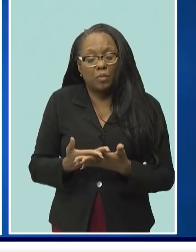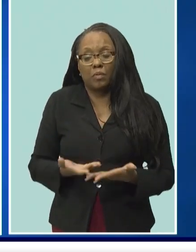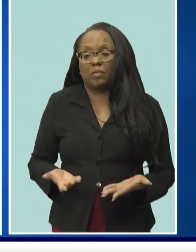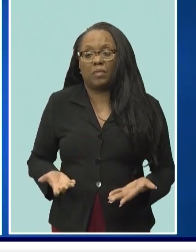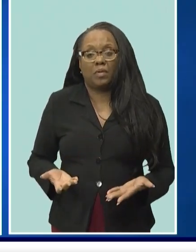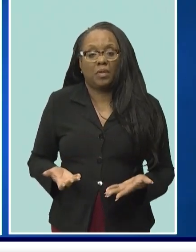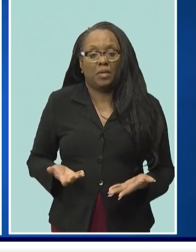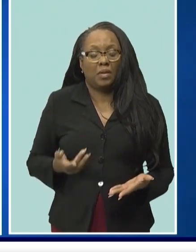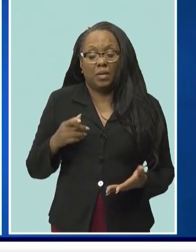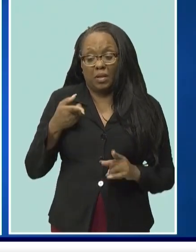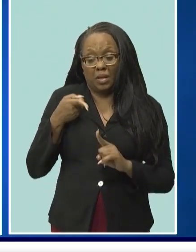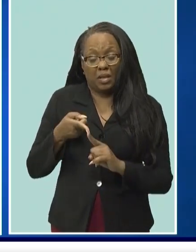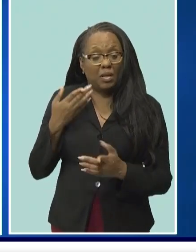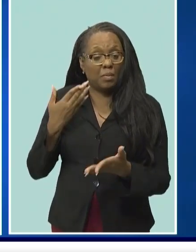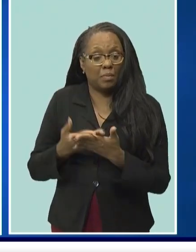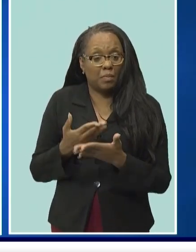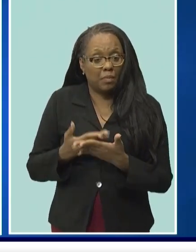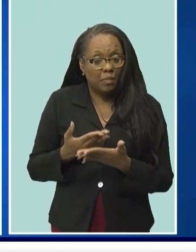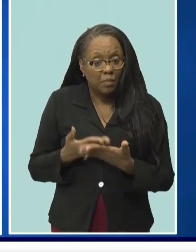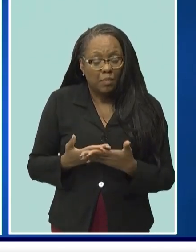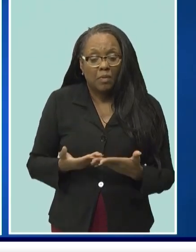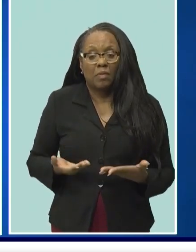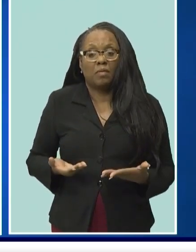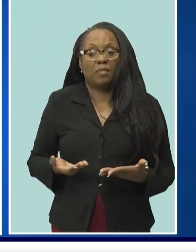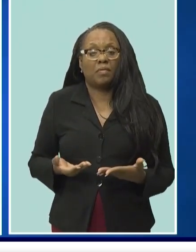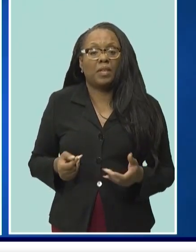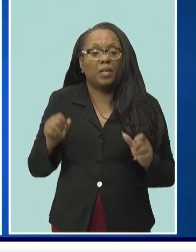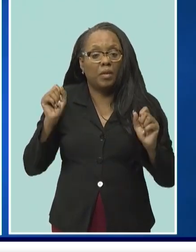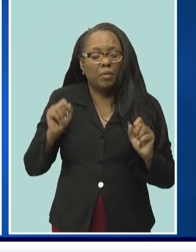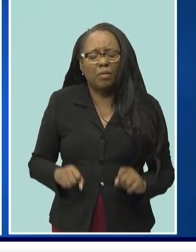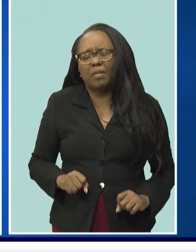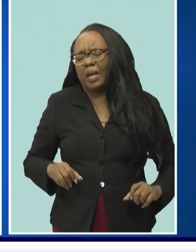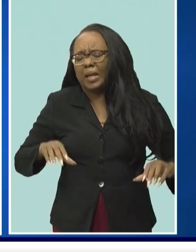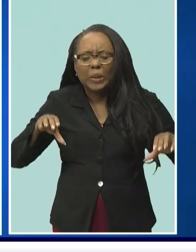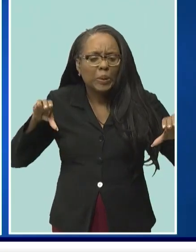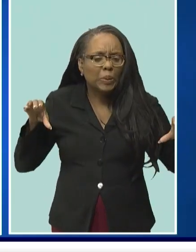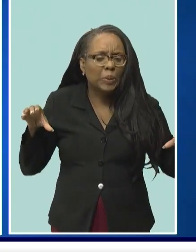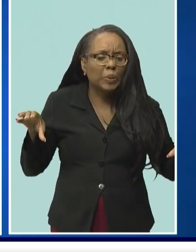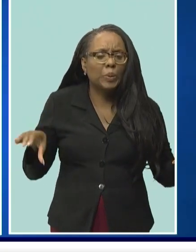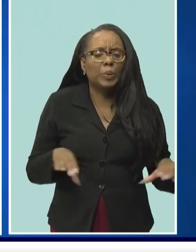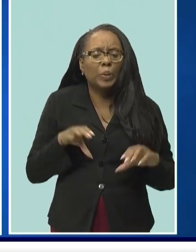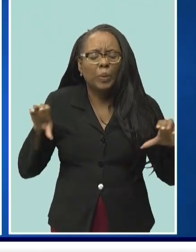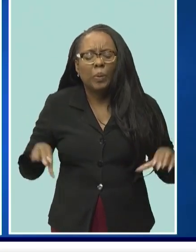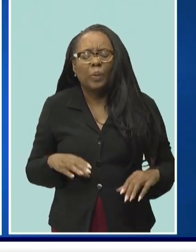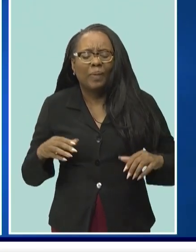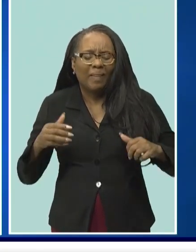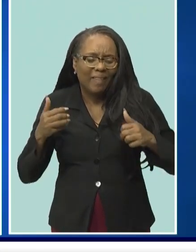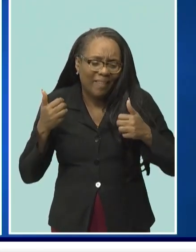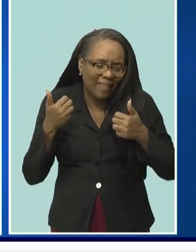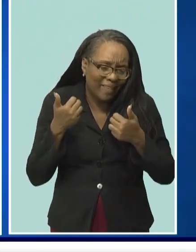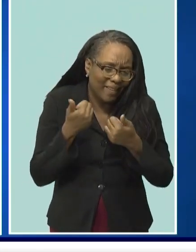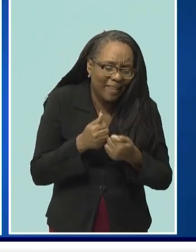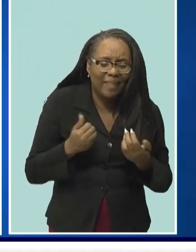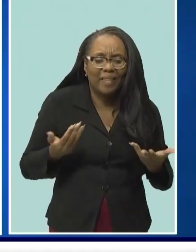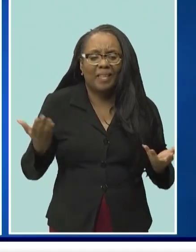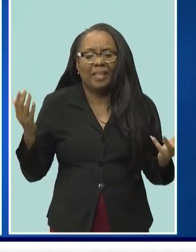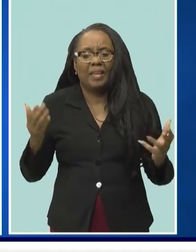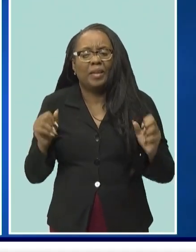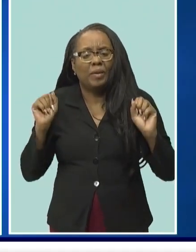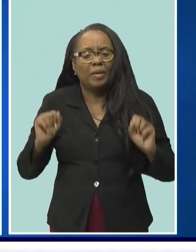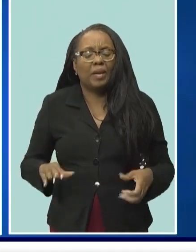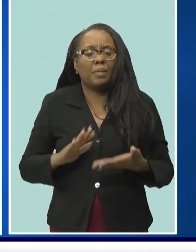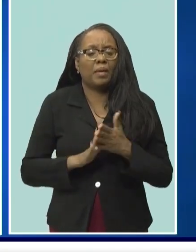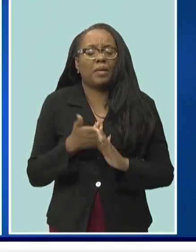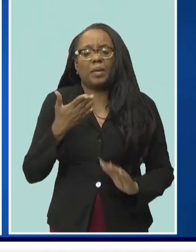is nothing that can stop you from being the best that you can be, not just in Barbados,